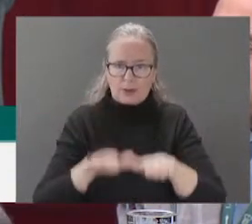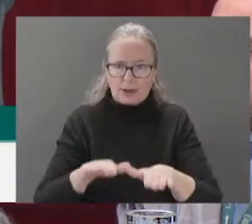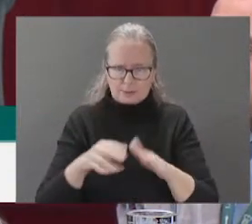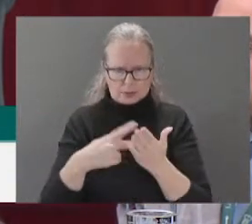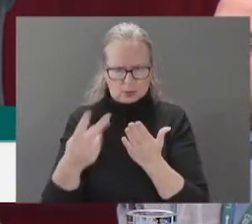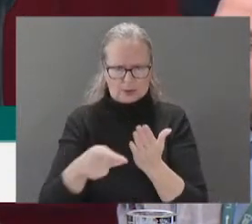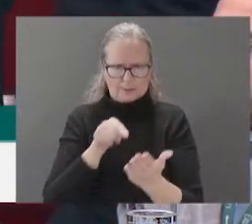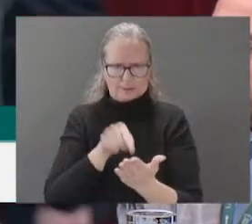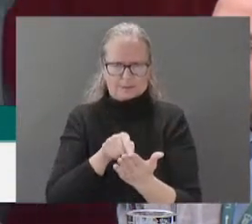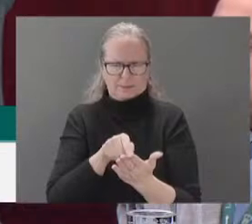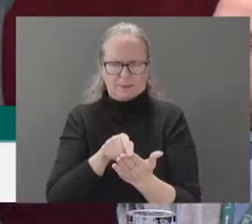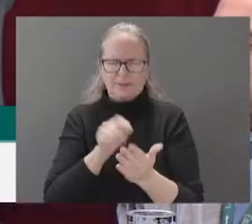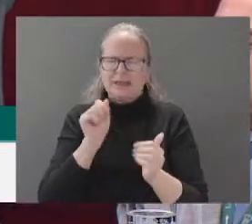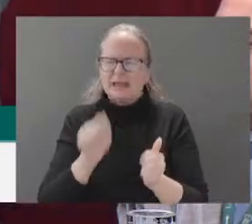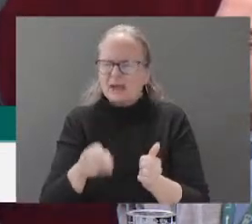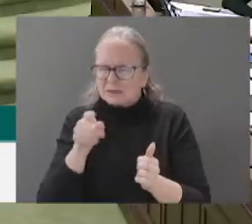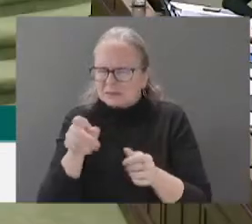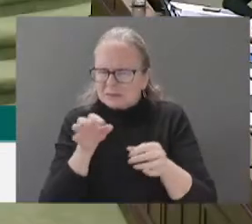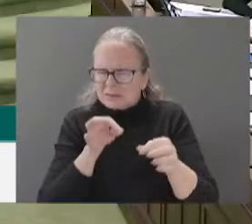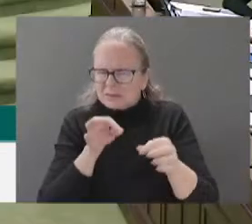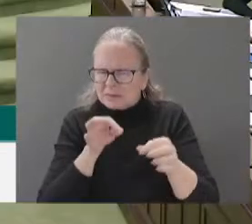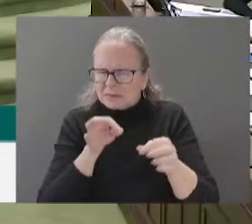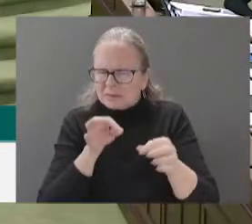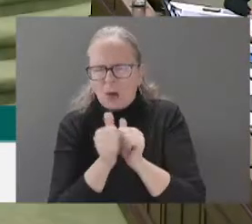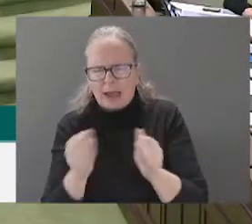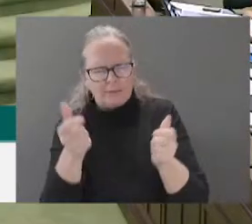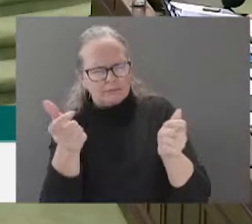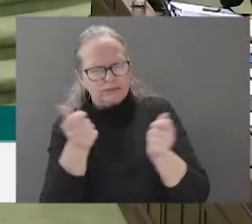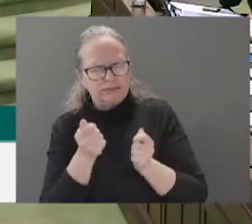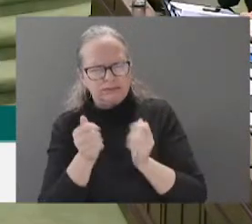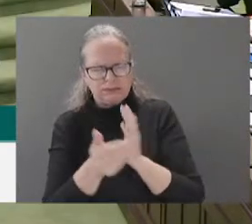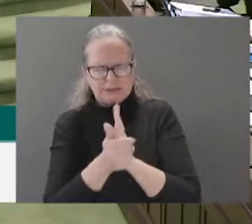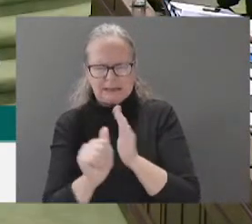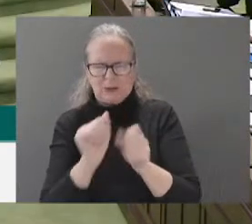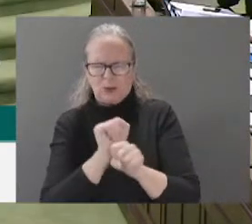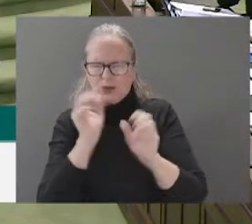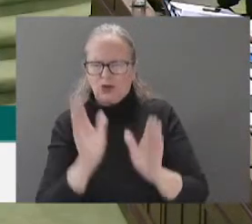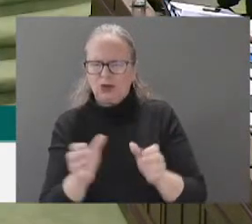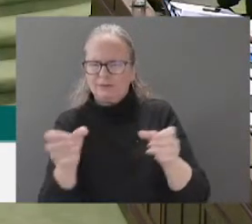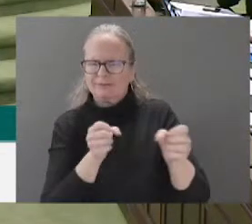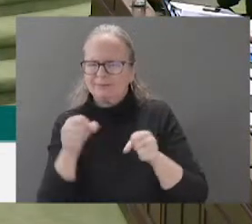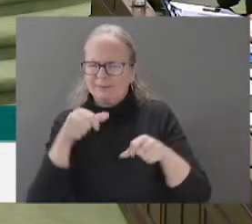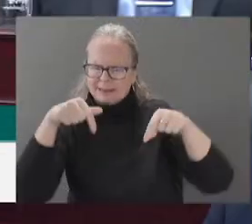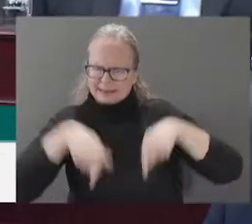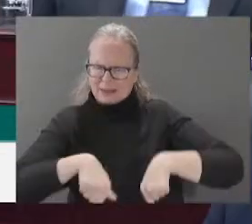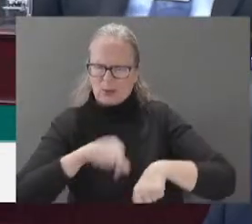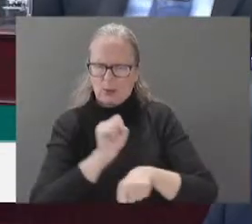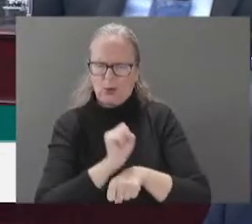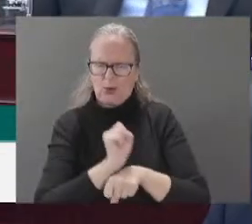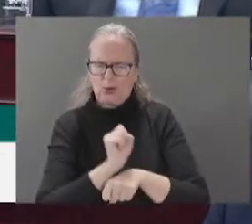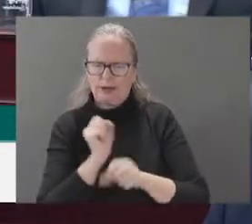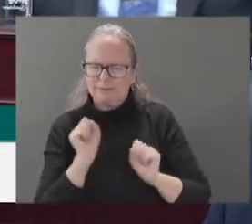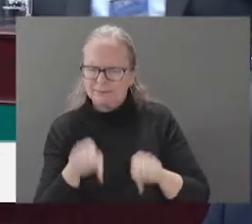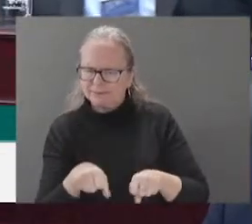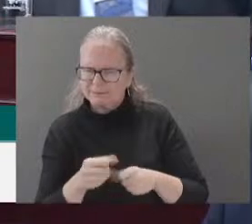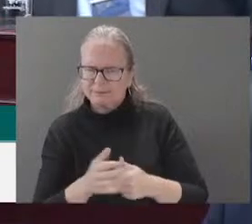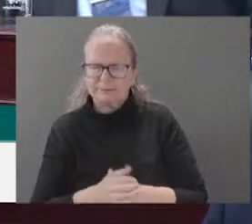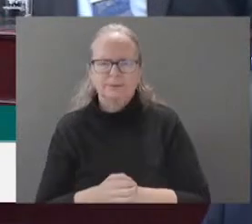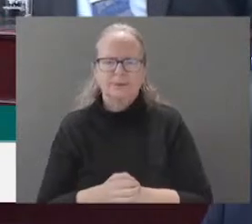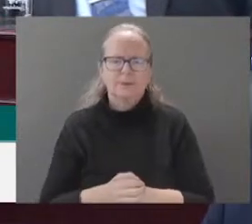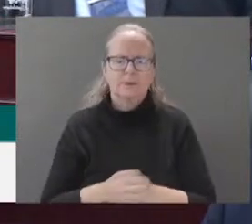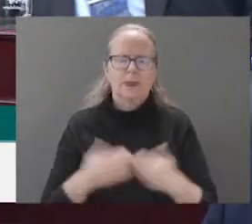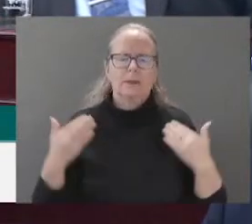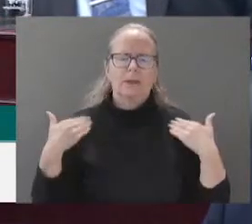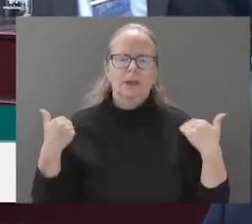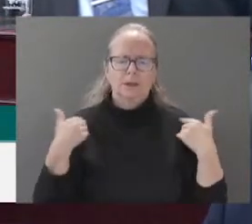skilled workers to Alberta's Workforce The Honorable the minister of immigration multiculturalism thank you Mr Speaker Alberta's